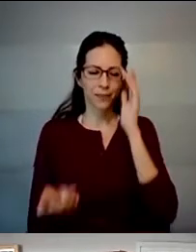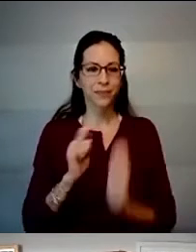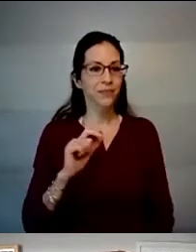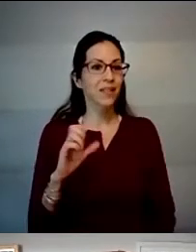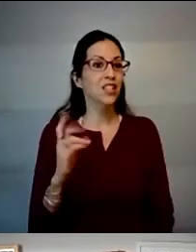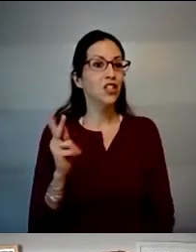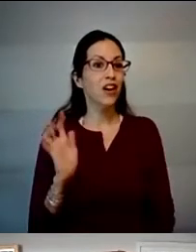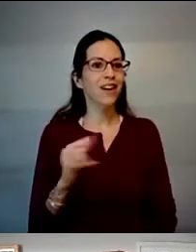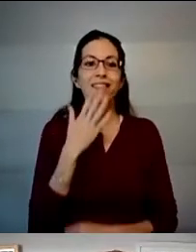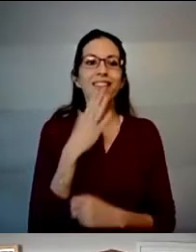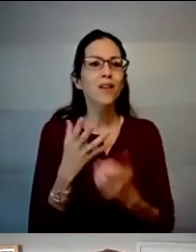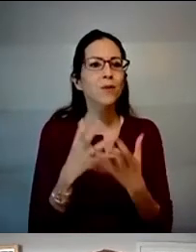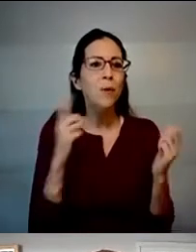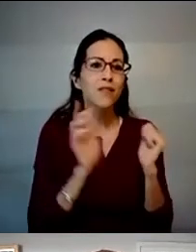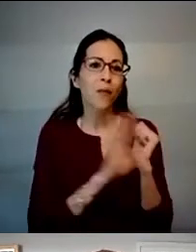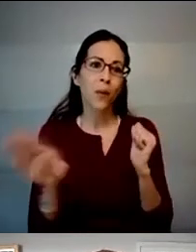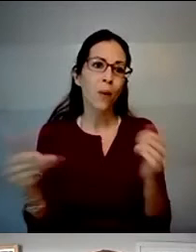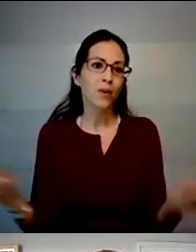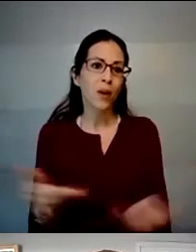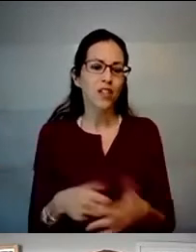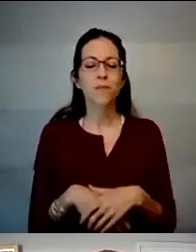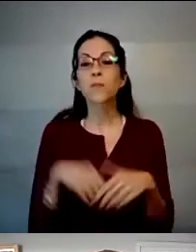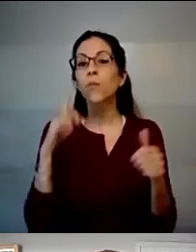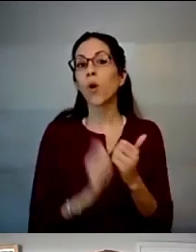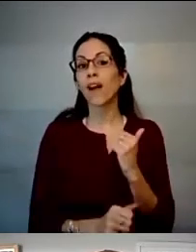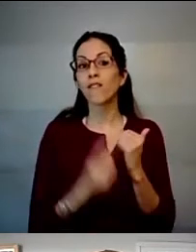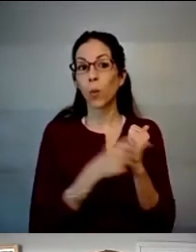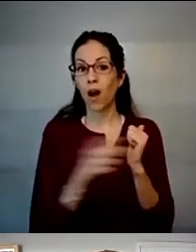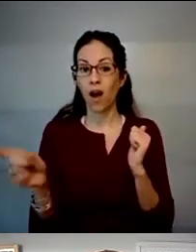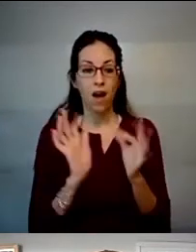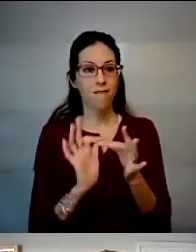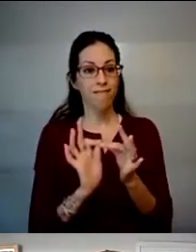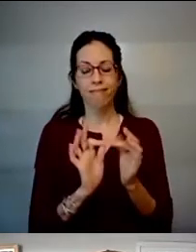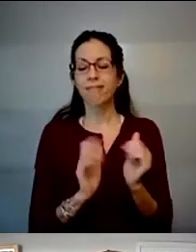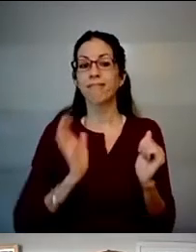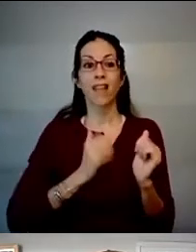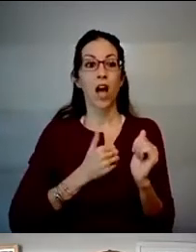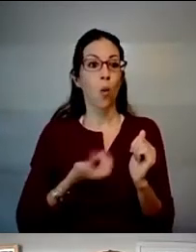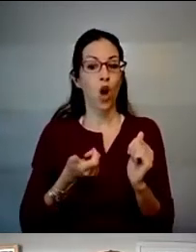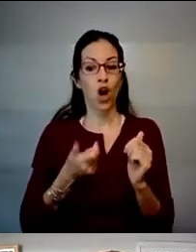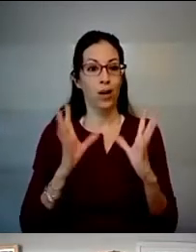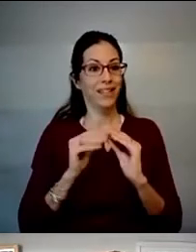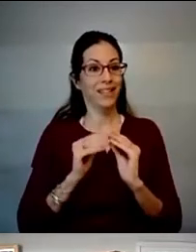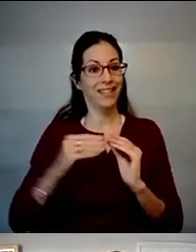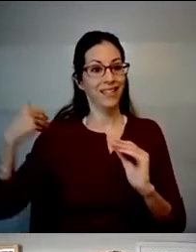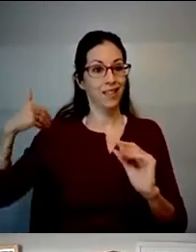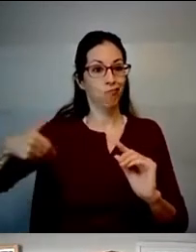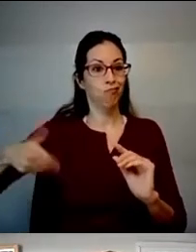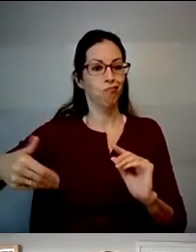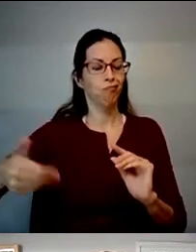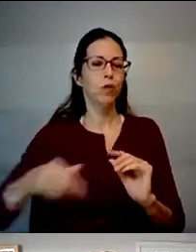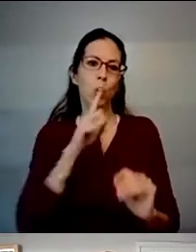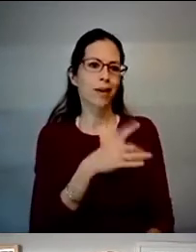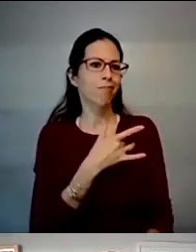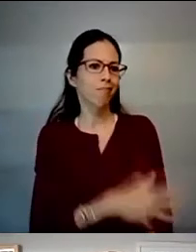introductions. So just for everyone's reference, these chats have been pretty conversational. We've got, you know, a